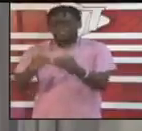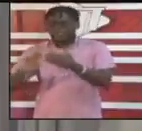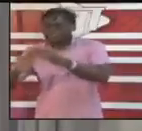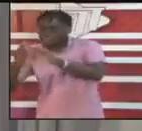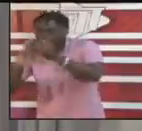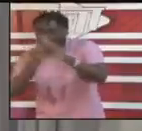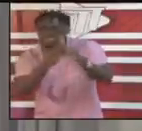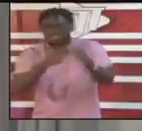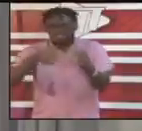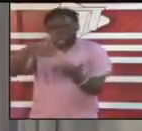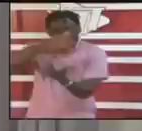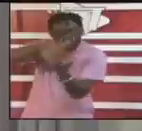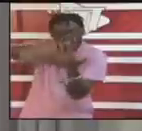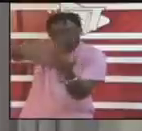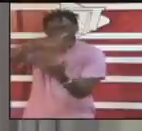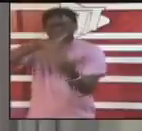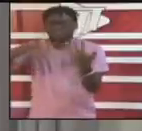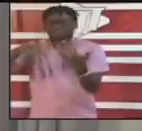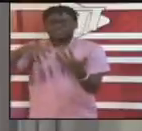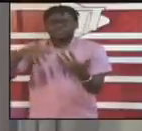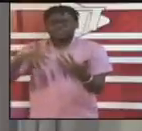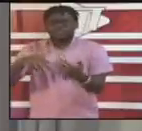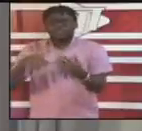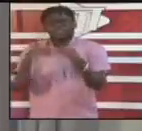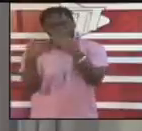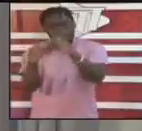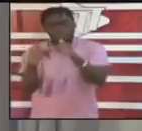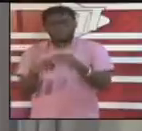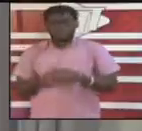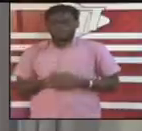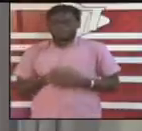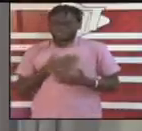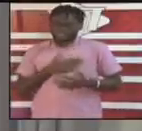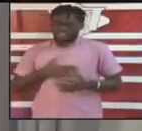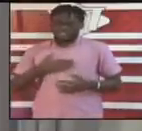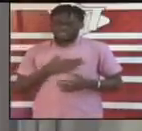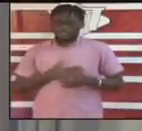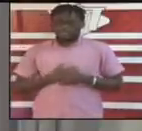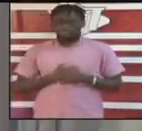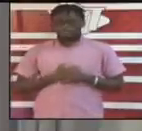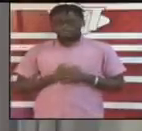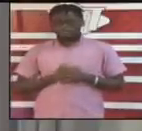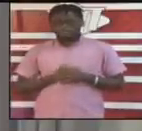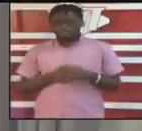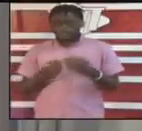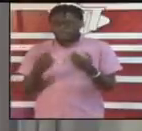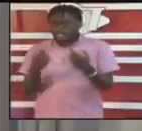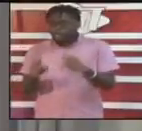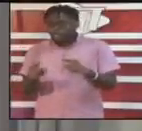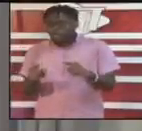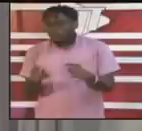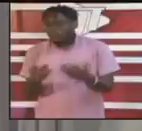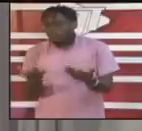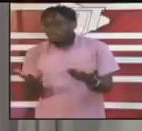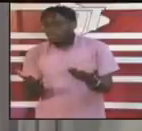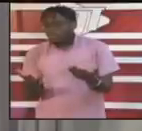What has happened with our last 14 cases from case 116,